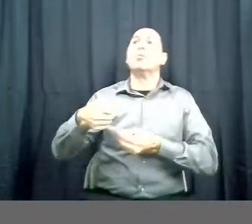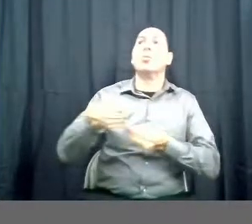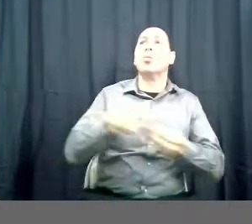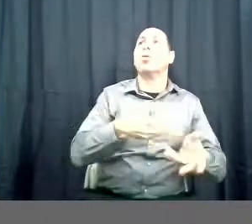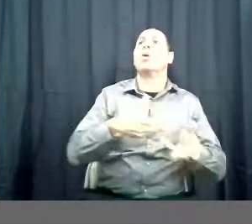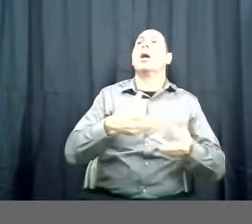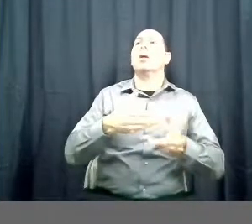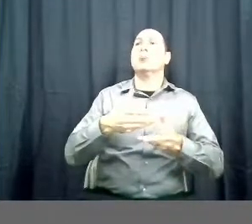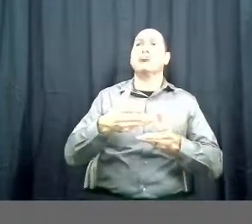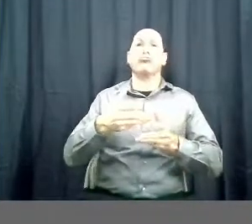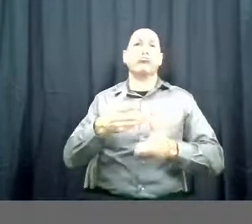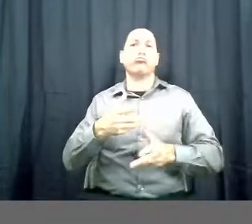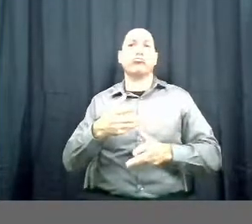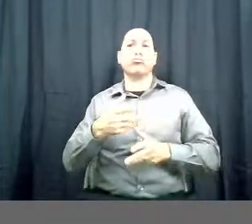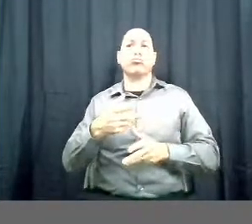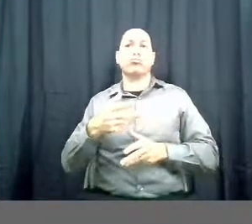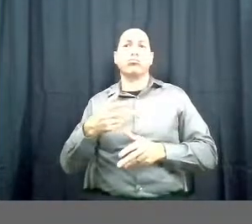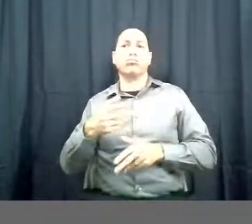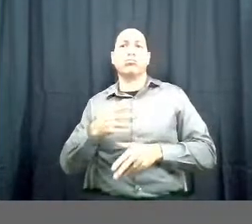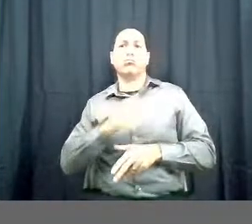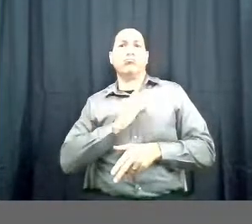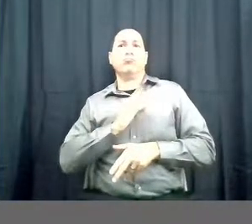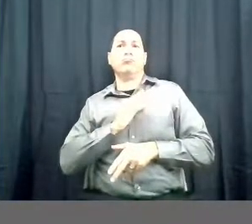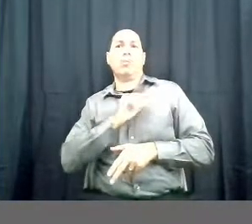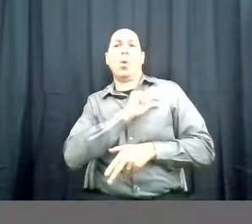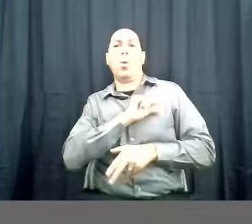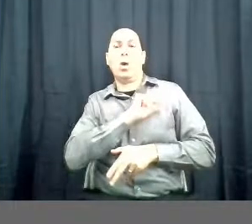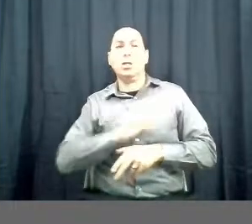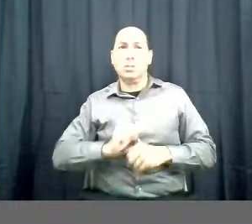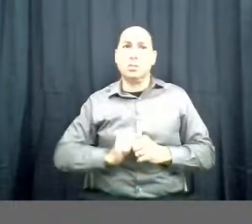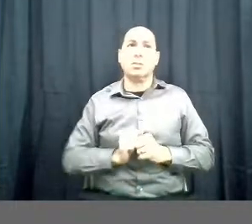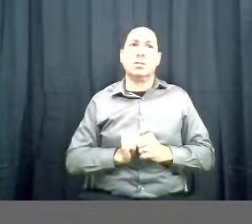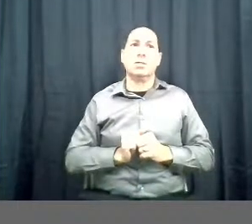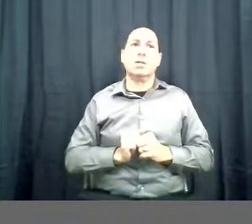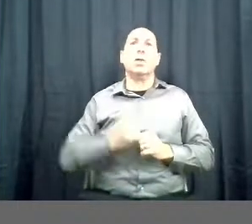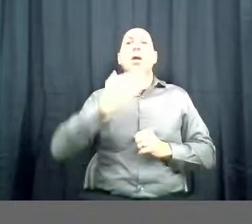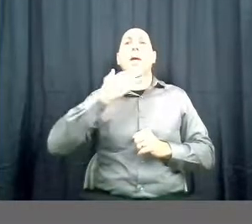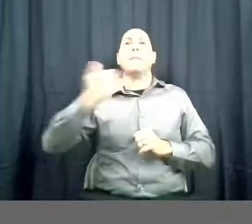increased competition and better fuel prices.